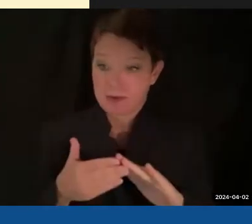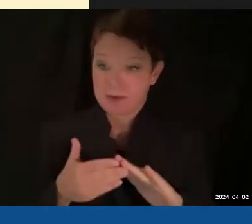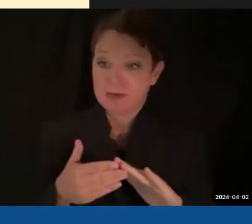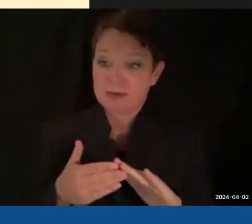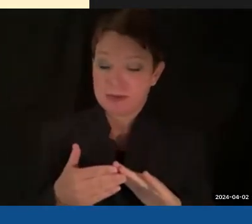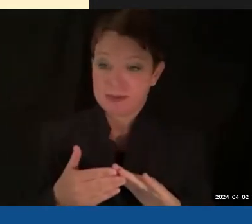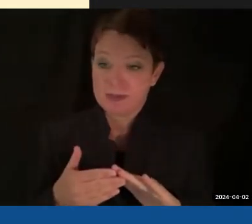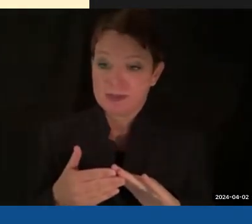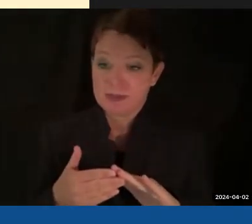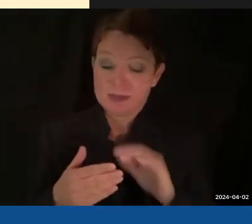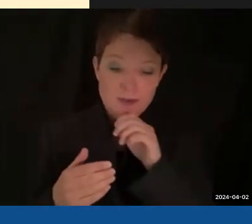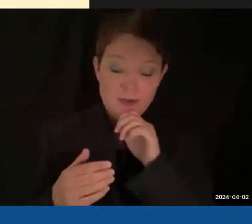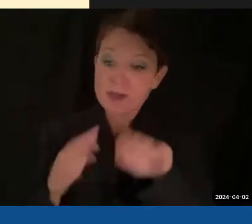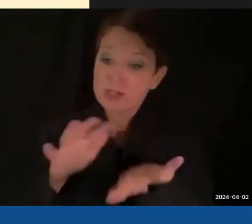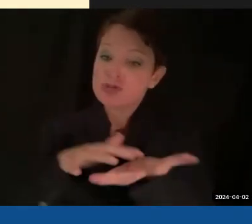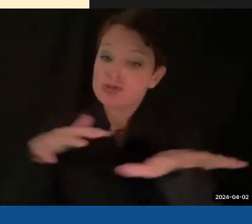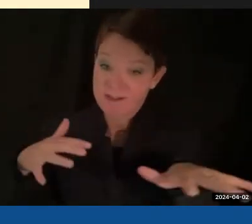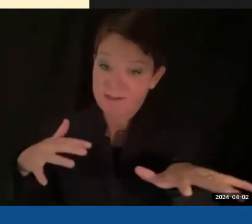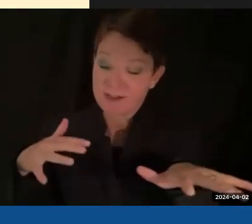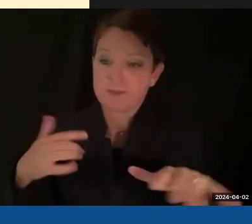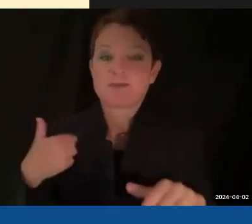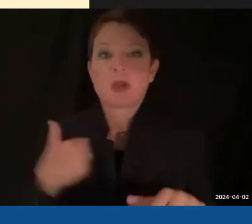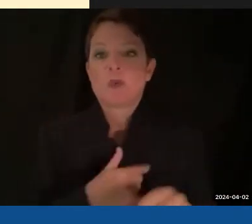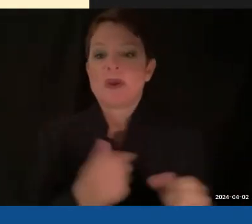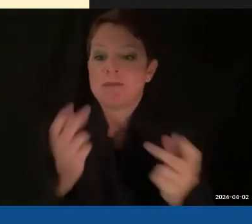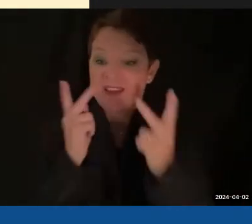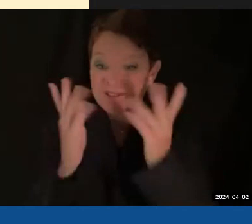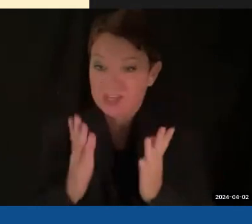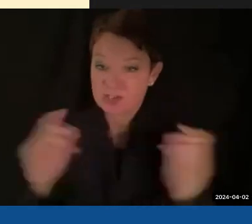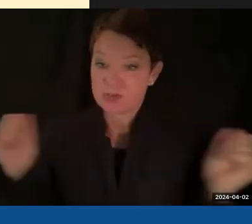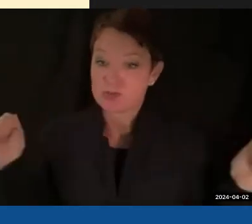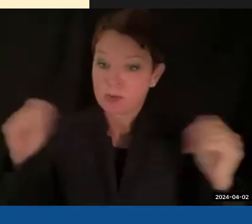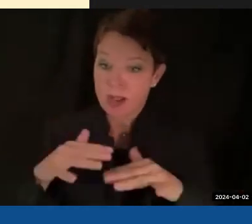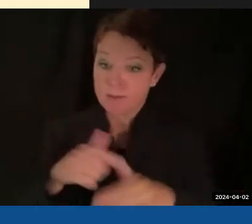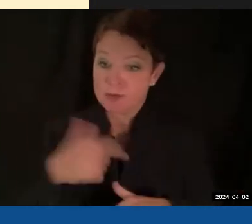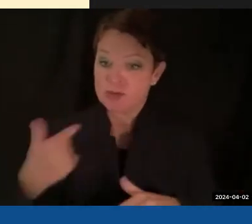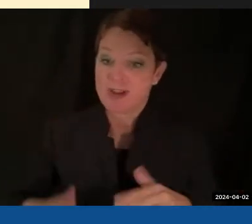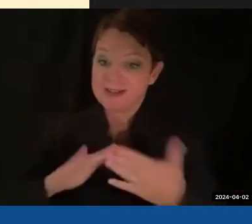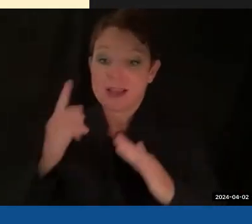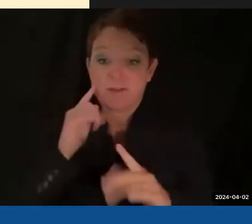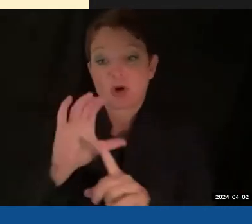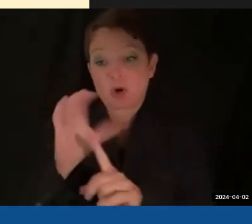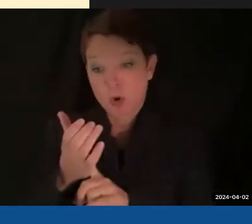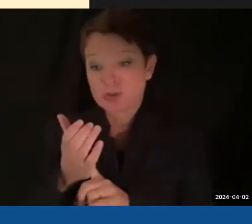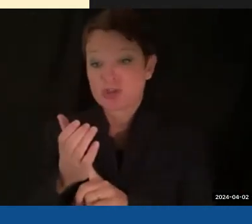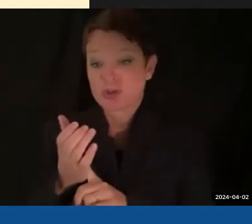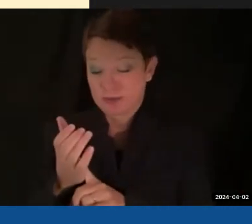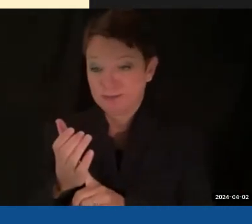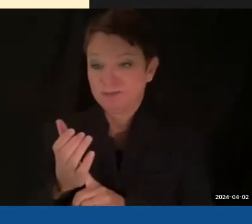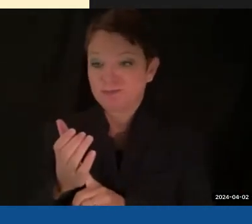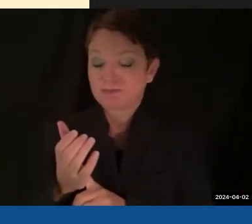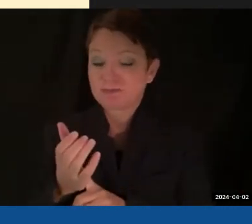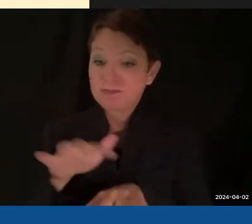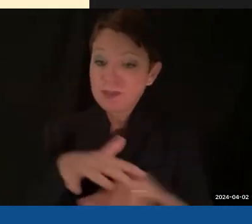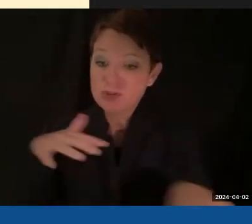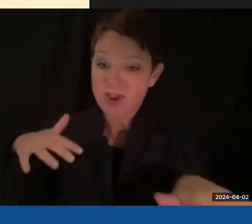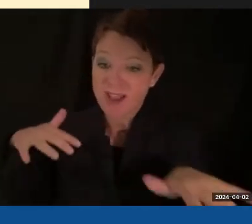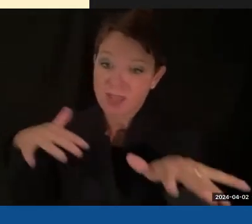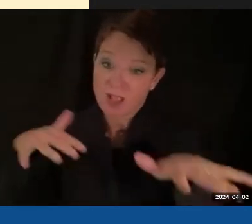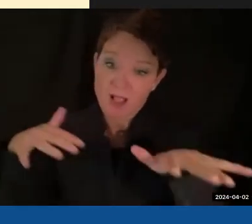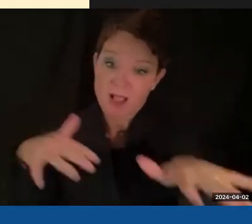that traffic, we have a lot of visitors that come to Chinatown for culture, and the traffic